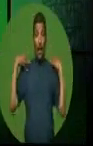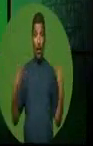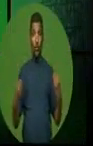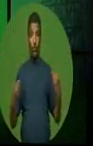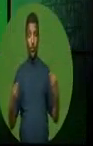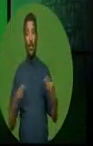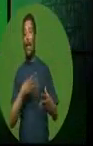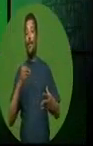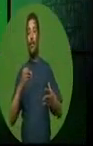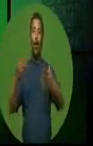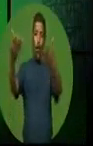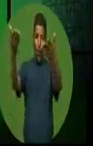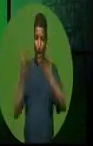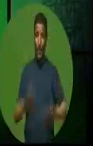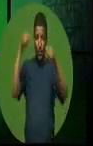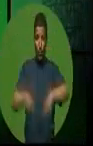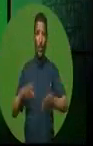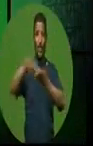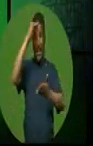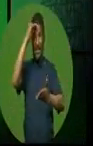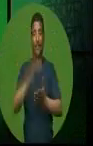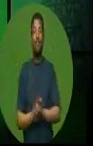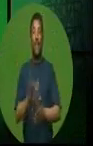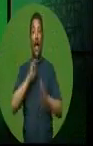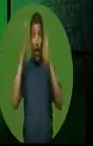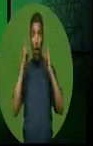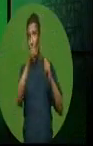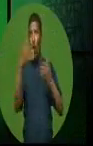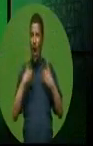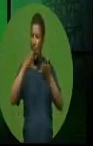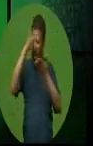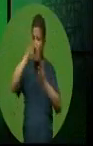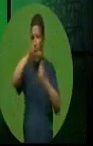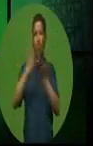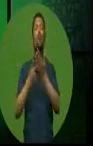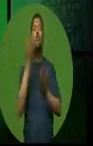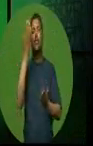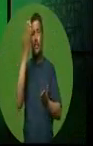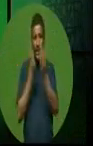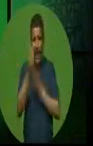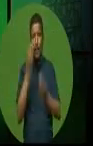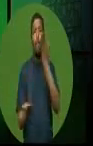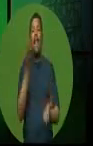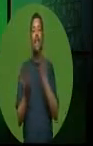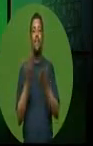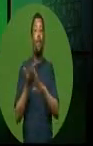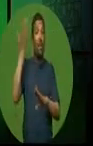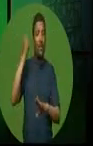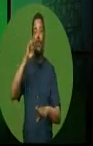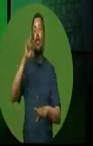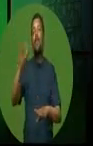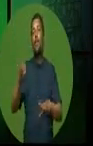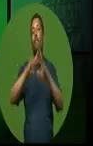Hello, and welcome to today's lesson. I hope you've learned about the trade balance in the previous